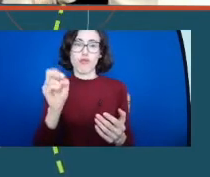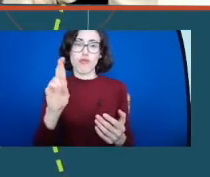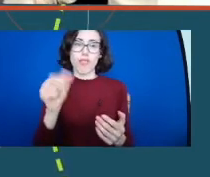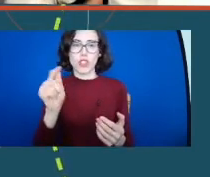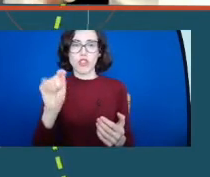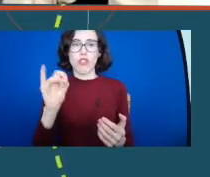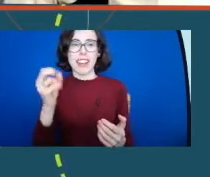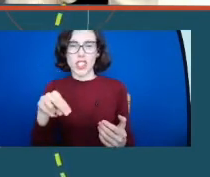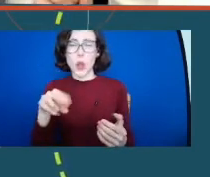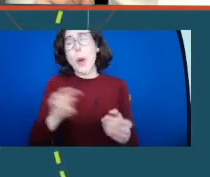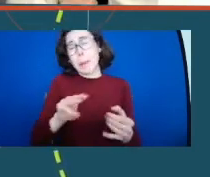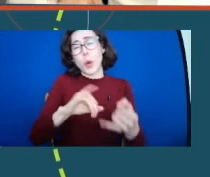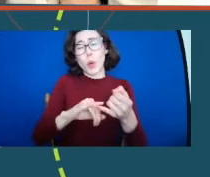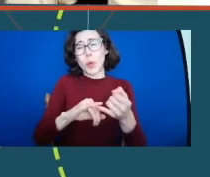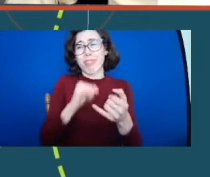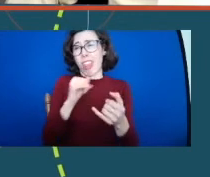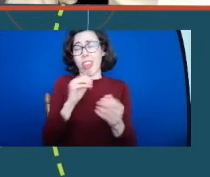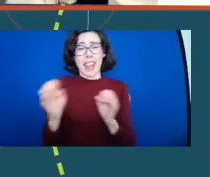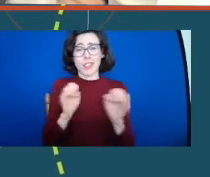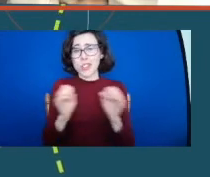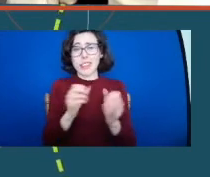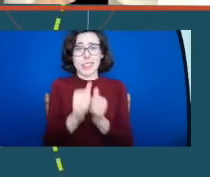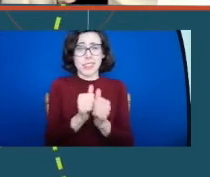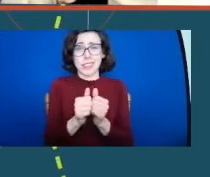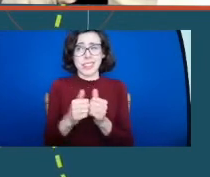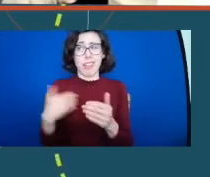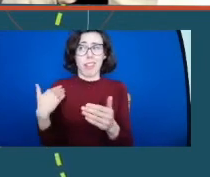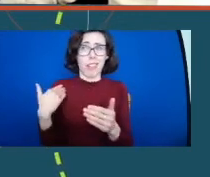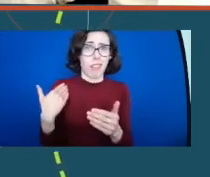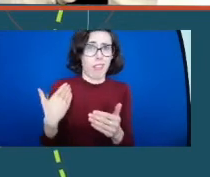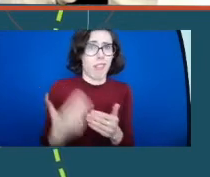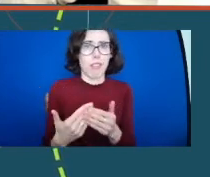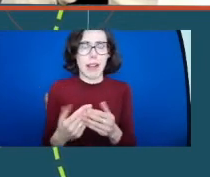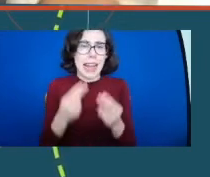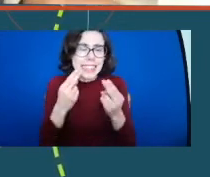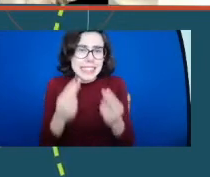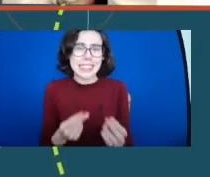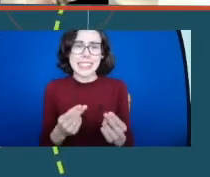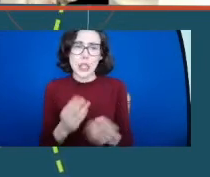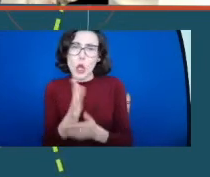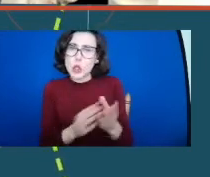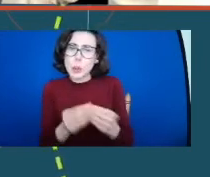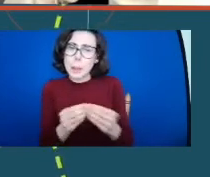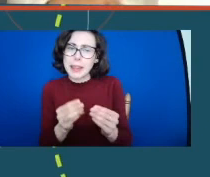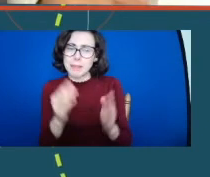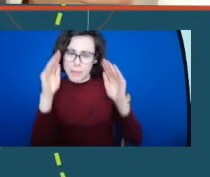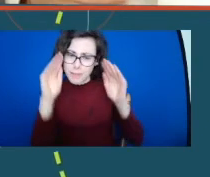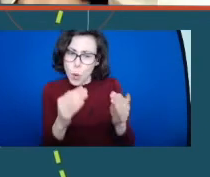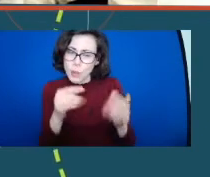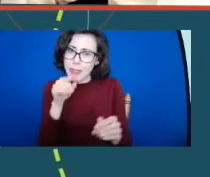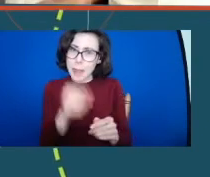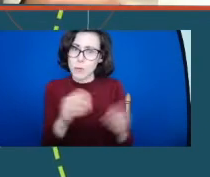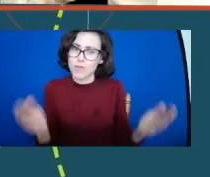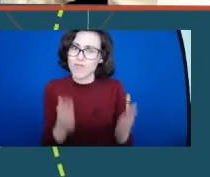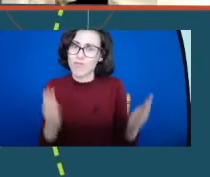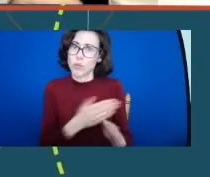or are in need of a intensive rehabilitation / wellness program. That's more the restoration side. And